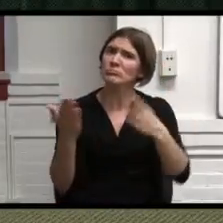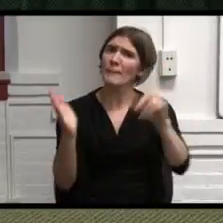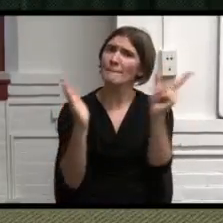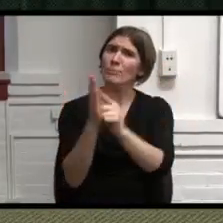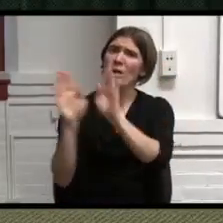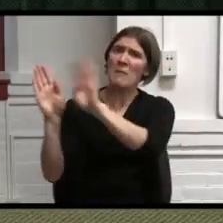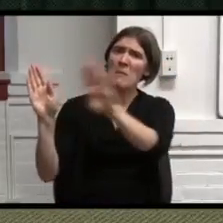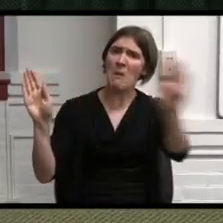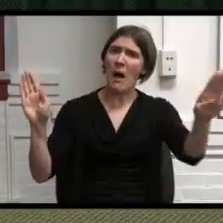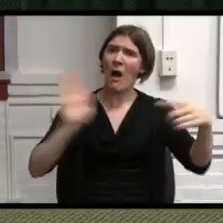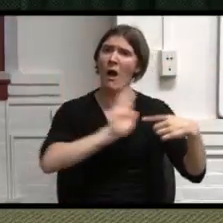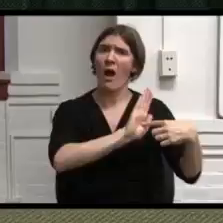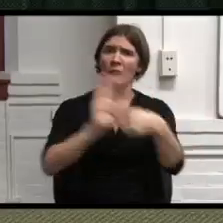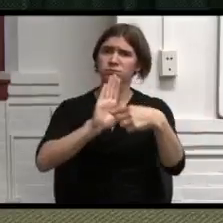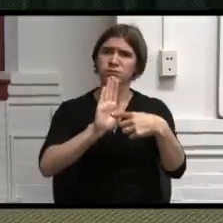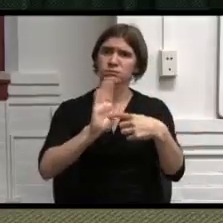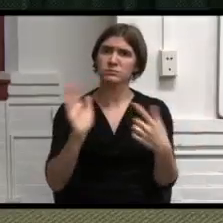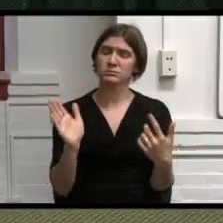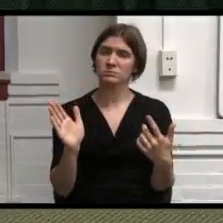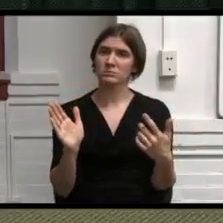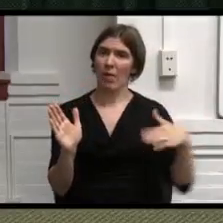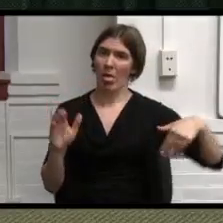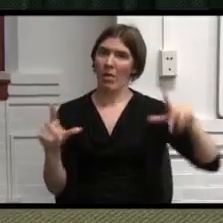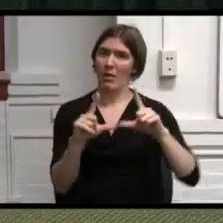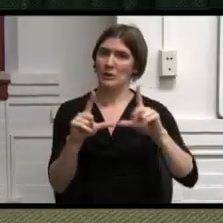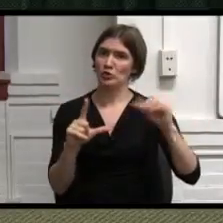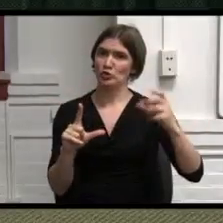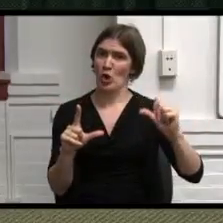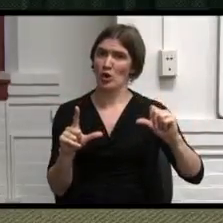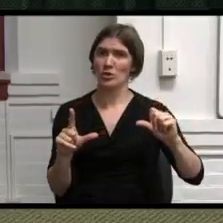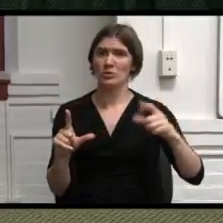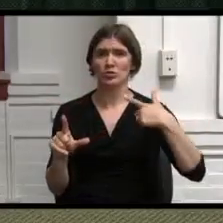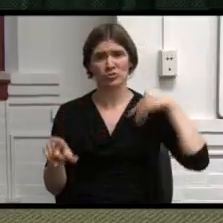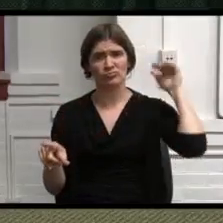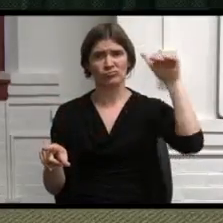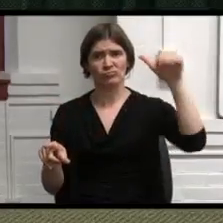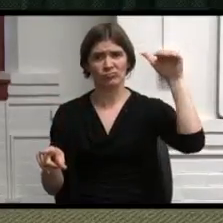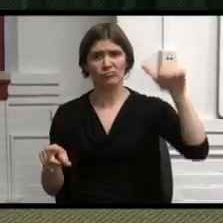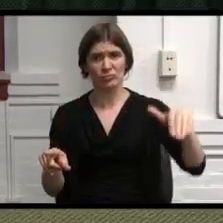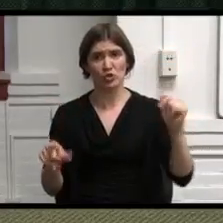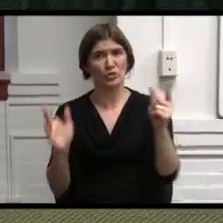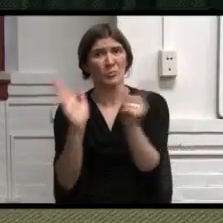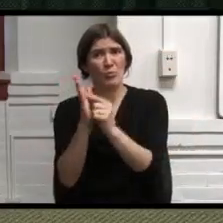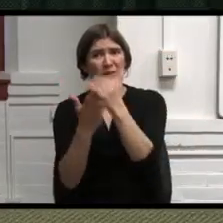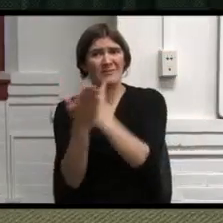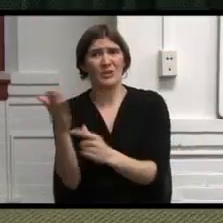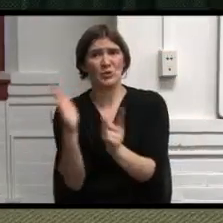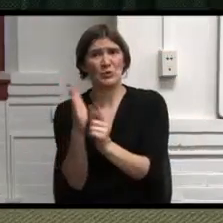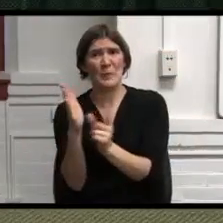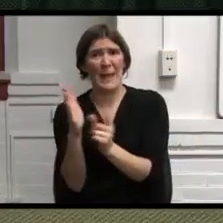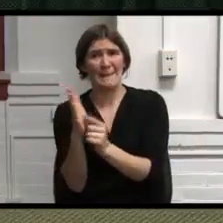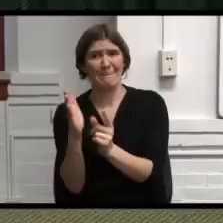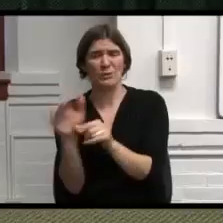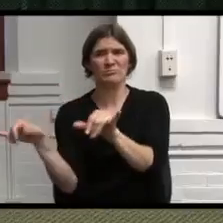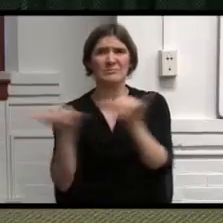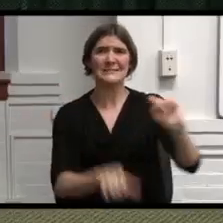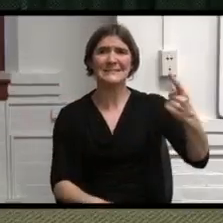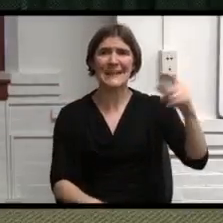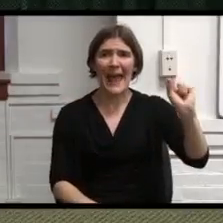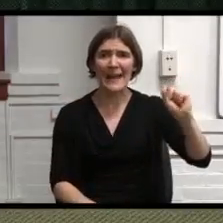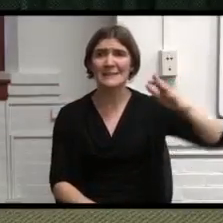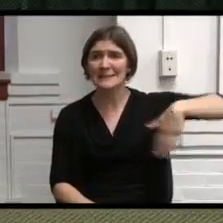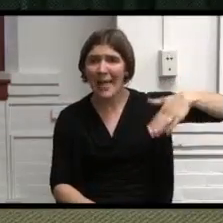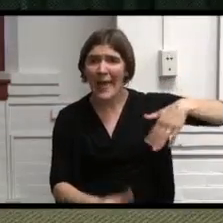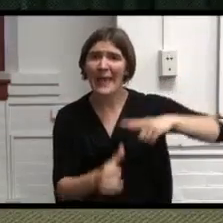putting the unlicensed, the names of these people in the paper, as we do